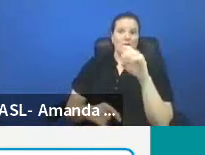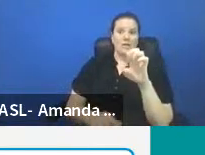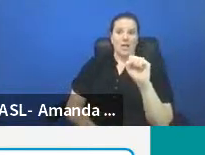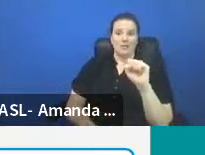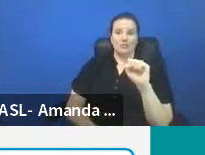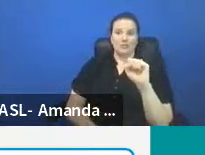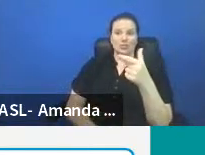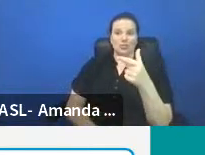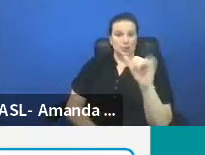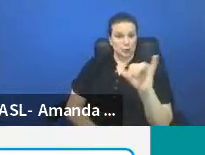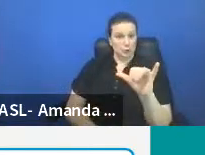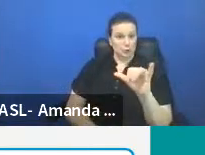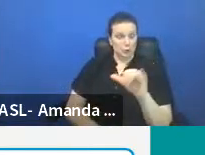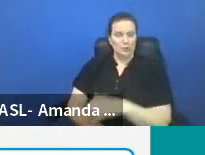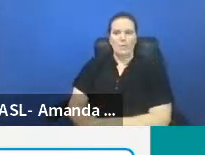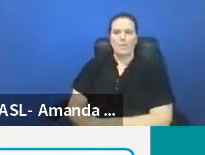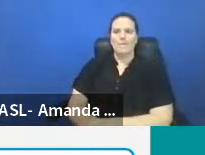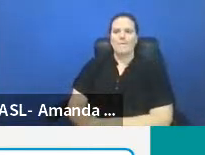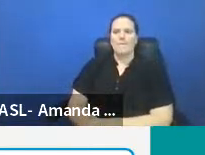as well.